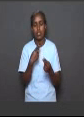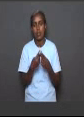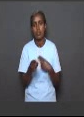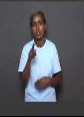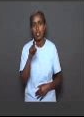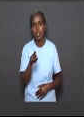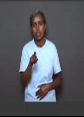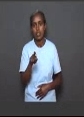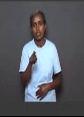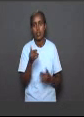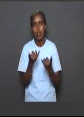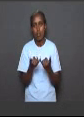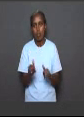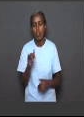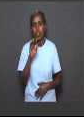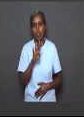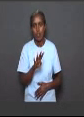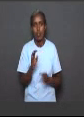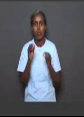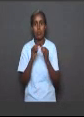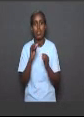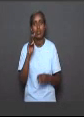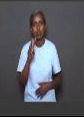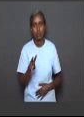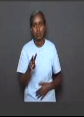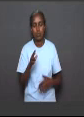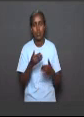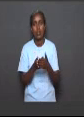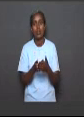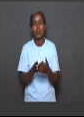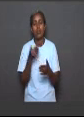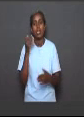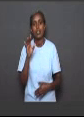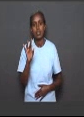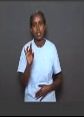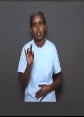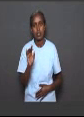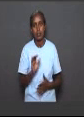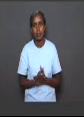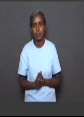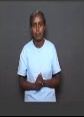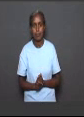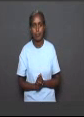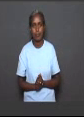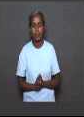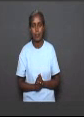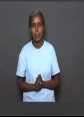4 times x over 4 plus 2 minus